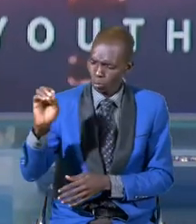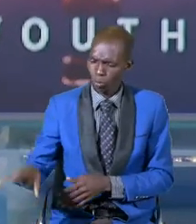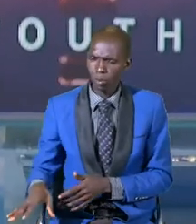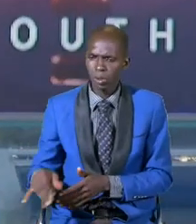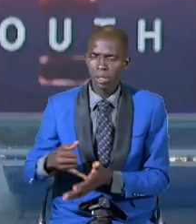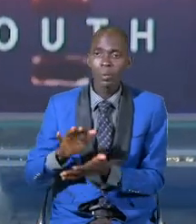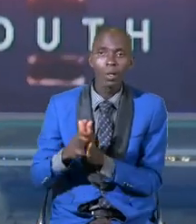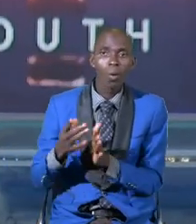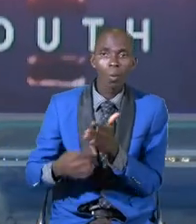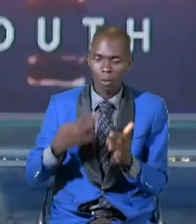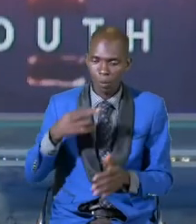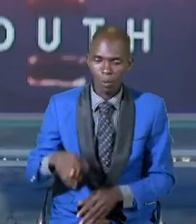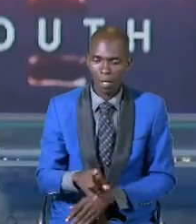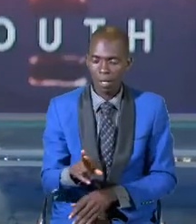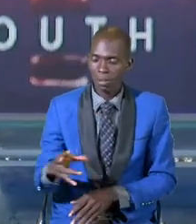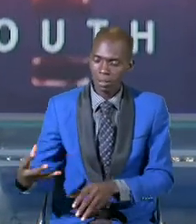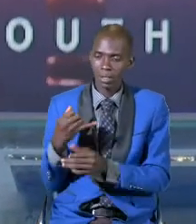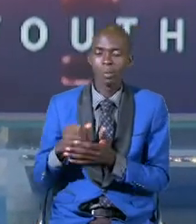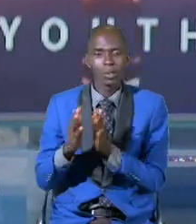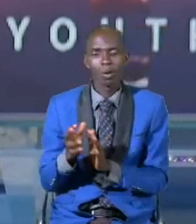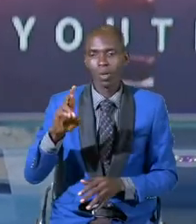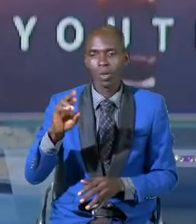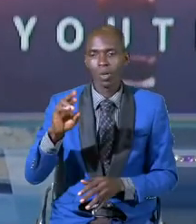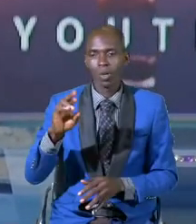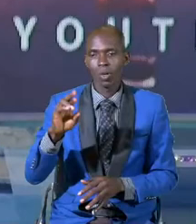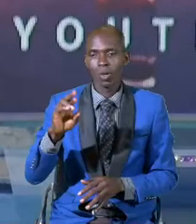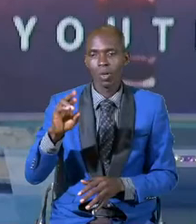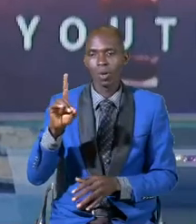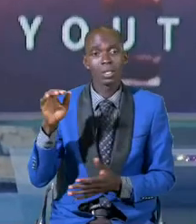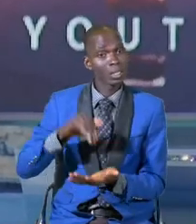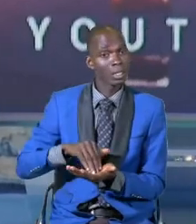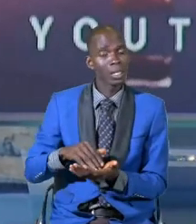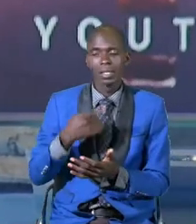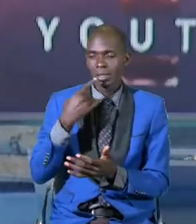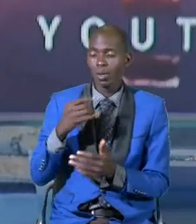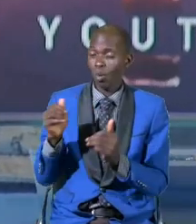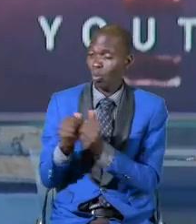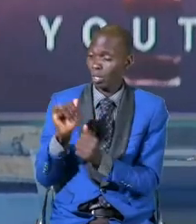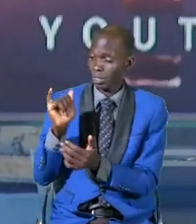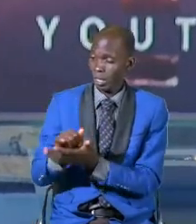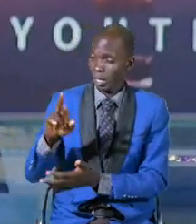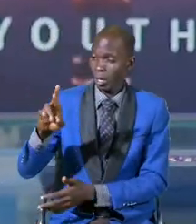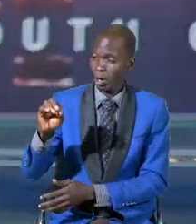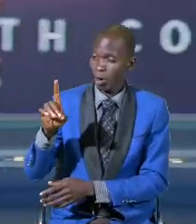it became whole again. He said, with that, you will go to Pharaoh, and